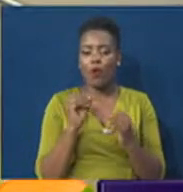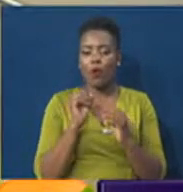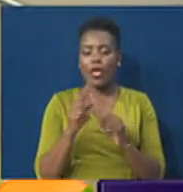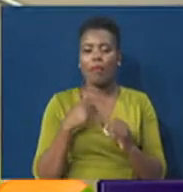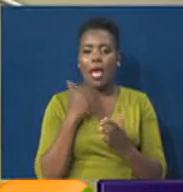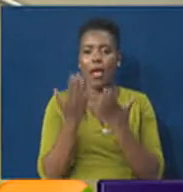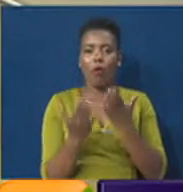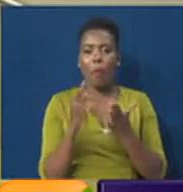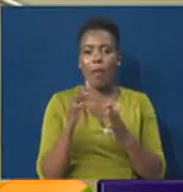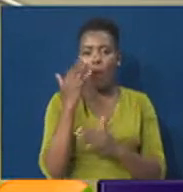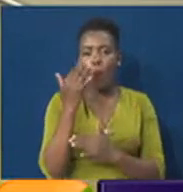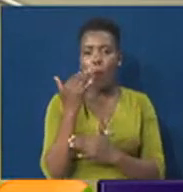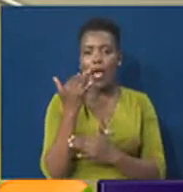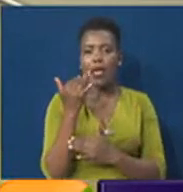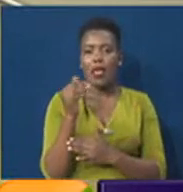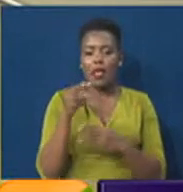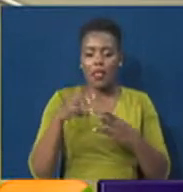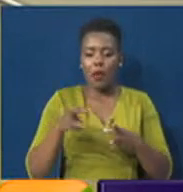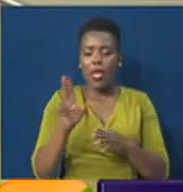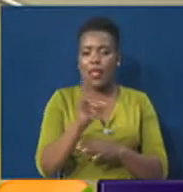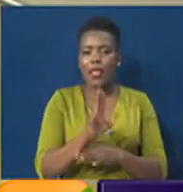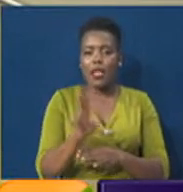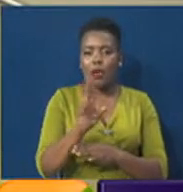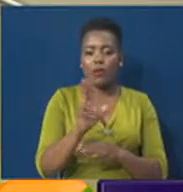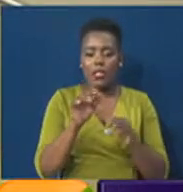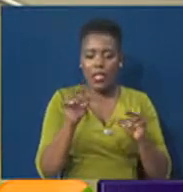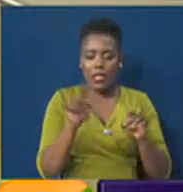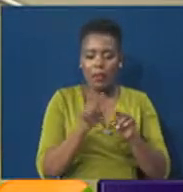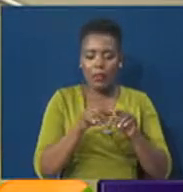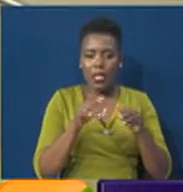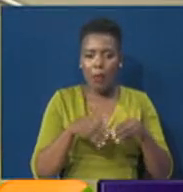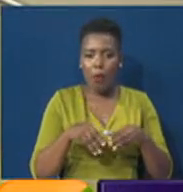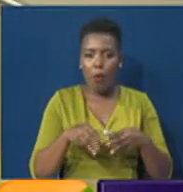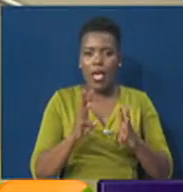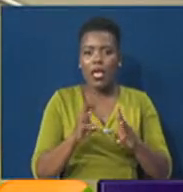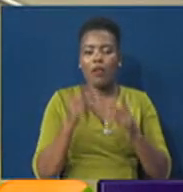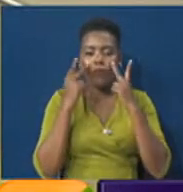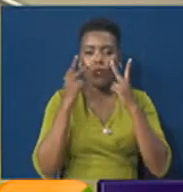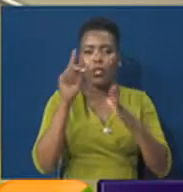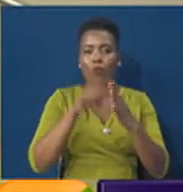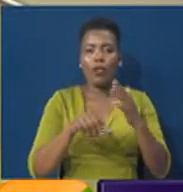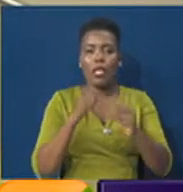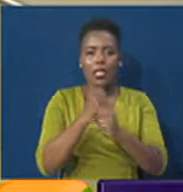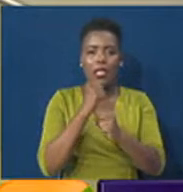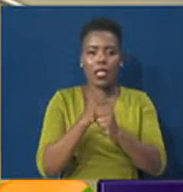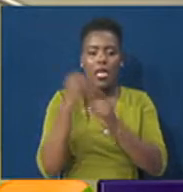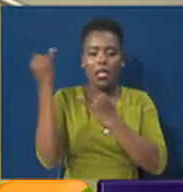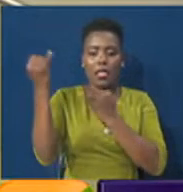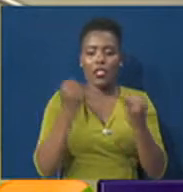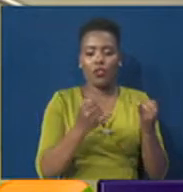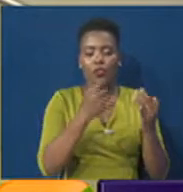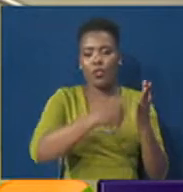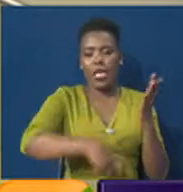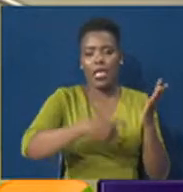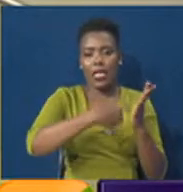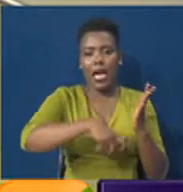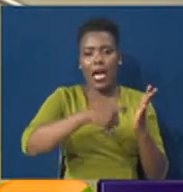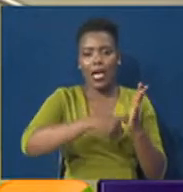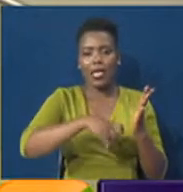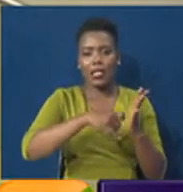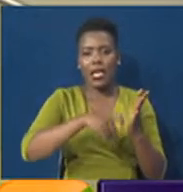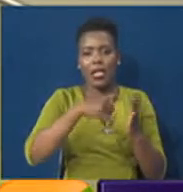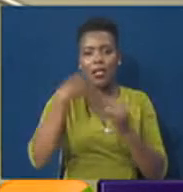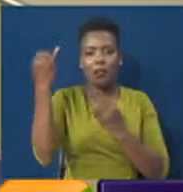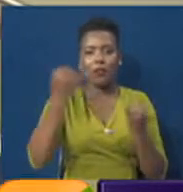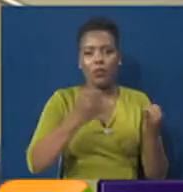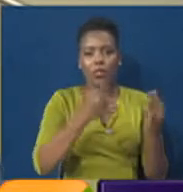the route that they went through is actually the same route. If you check actually what they did, they introduced the kind of levy which was going to some